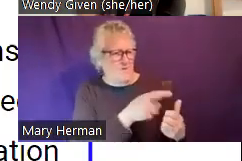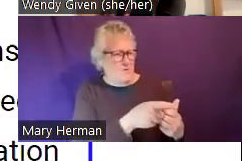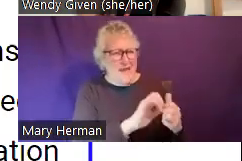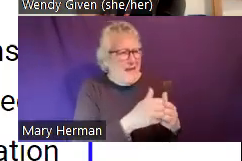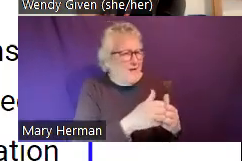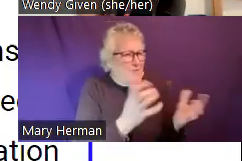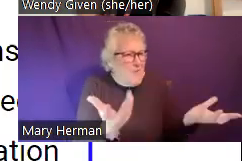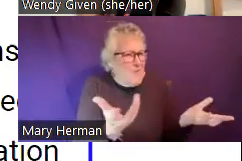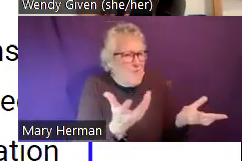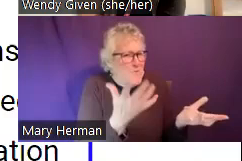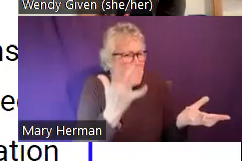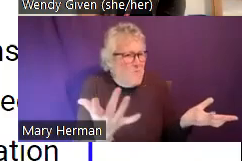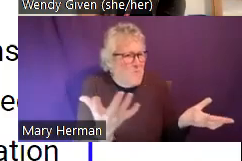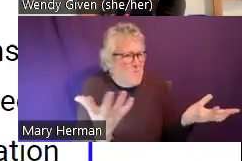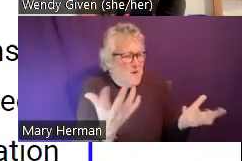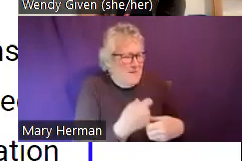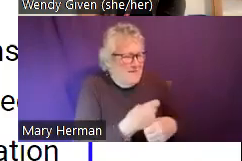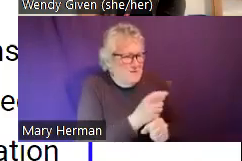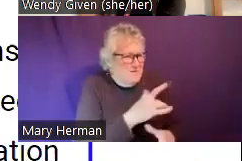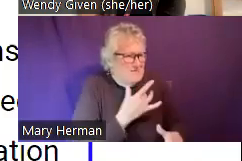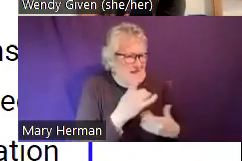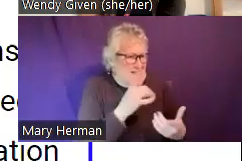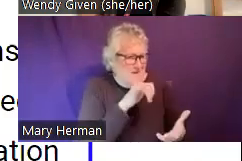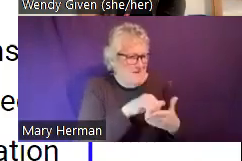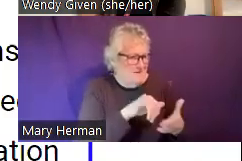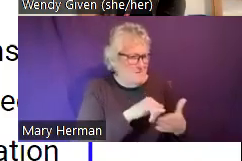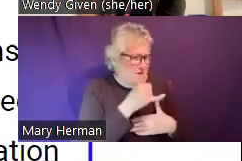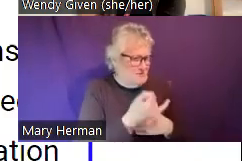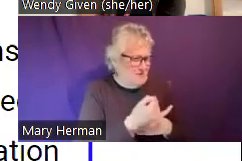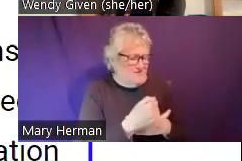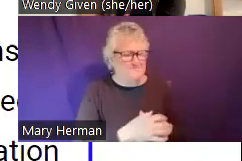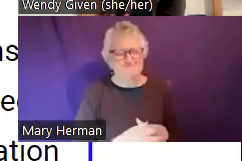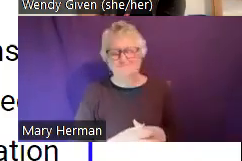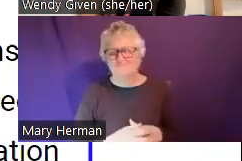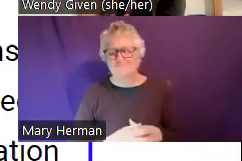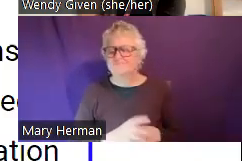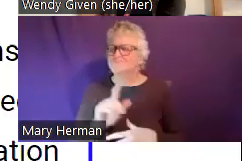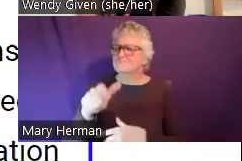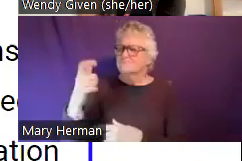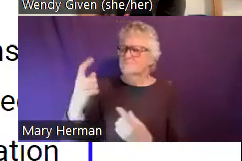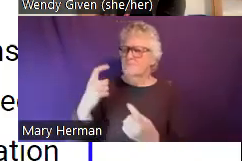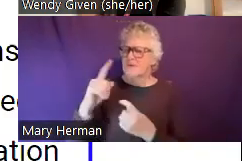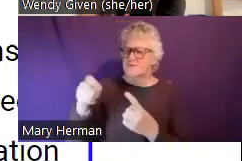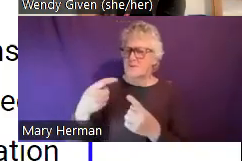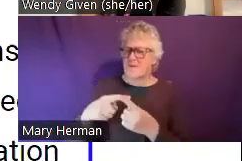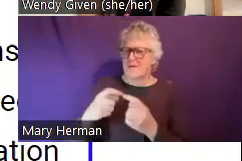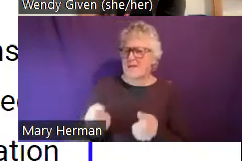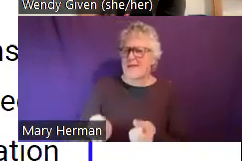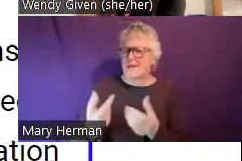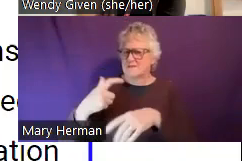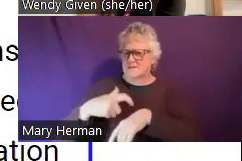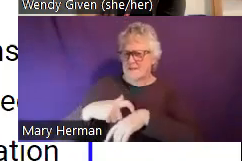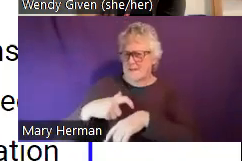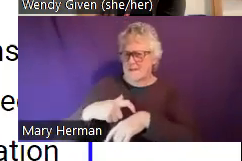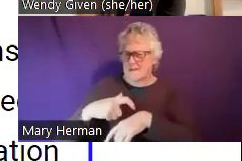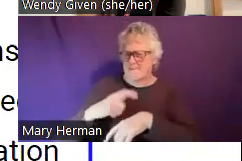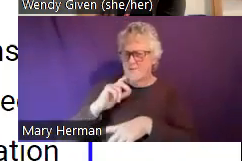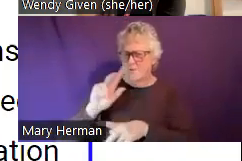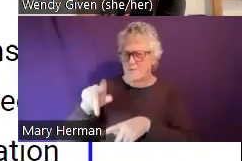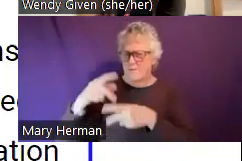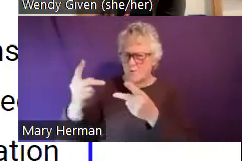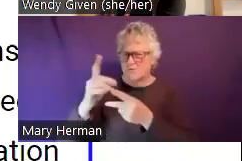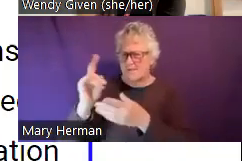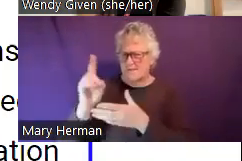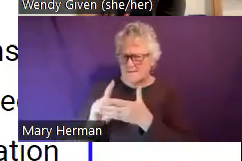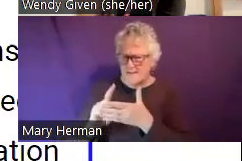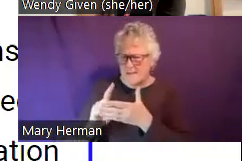So there was a question about when the finalists are chosen, how much time for the proposal designs. So again, we were hoping to